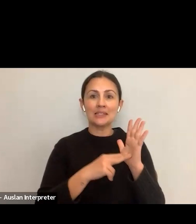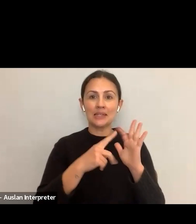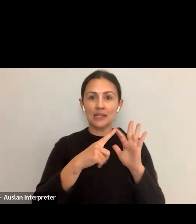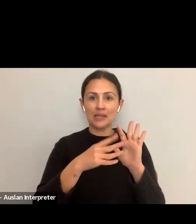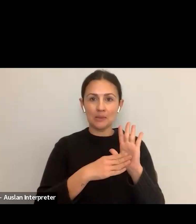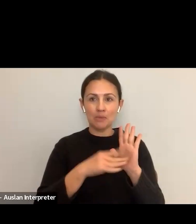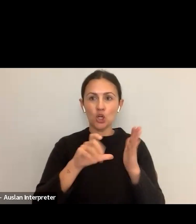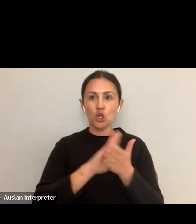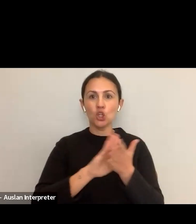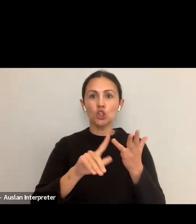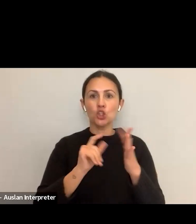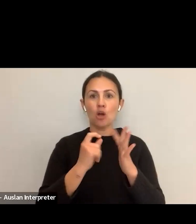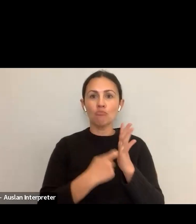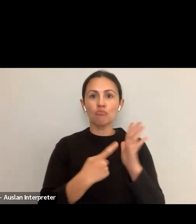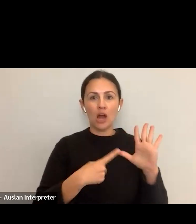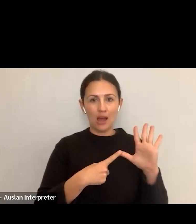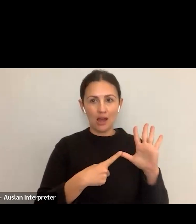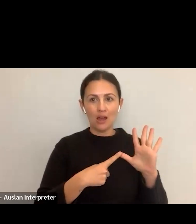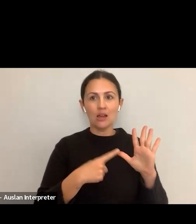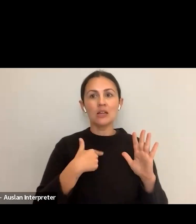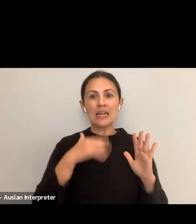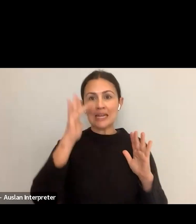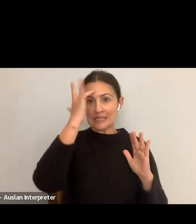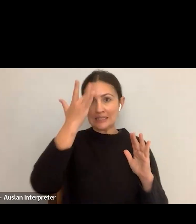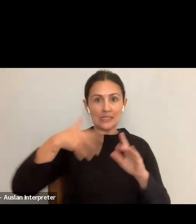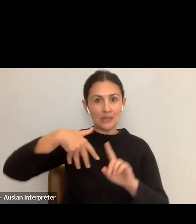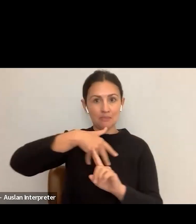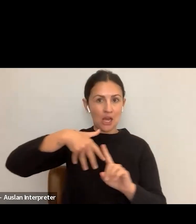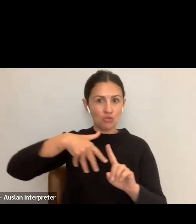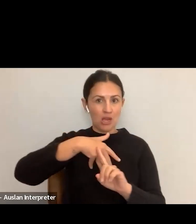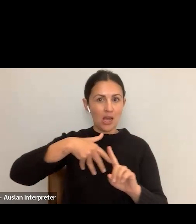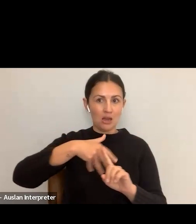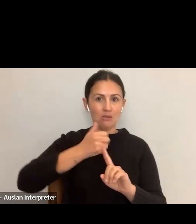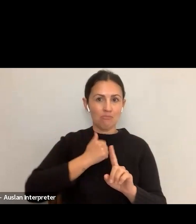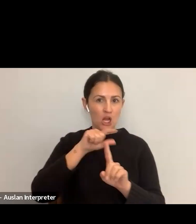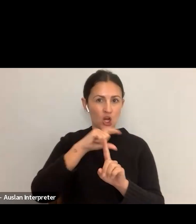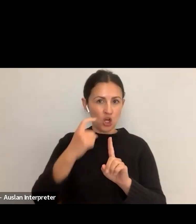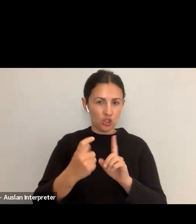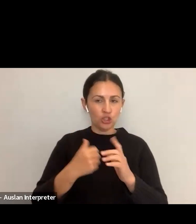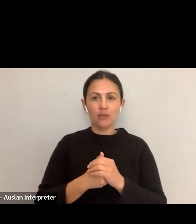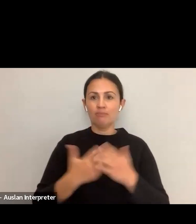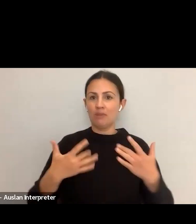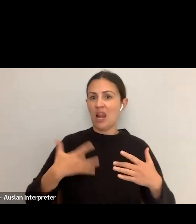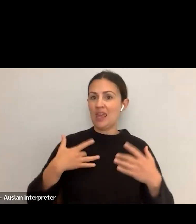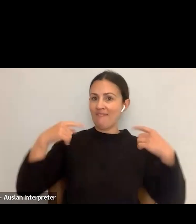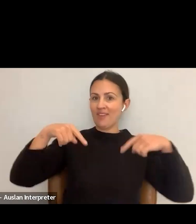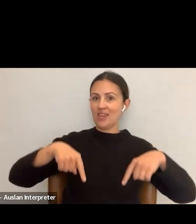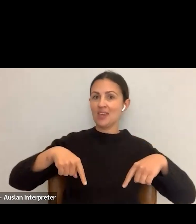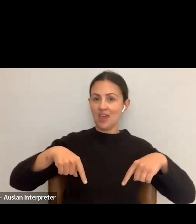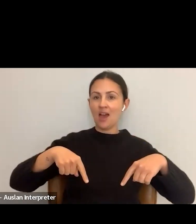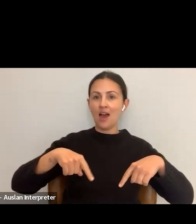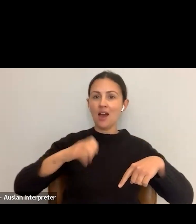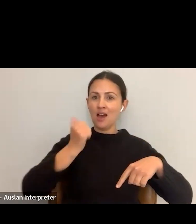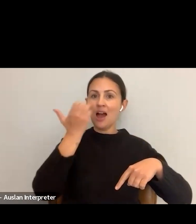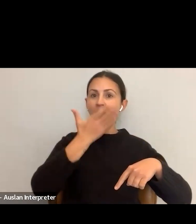a middle-aged woman of Indian descent, living here on the unceded lands of